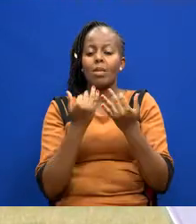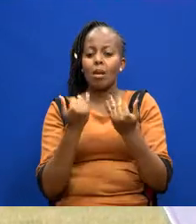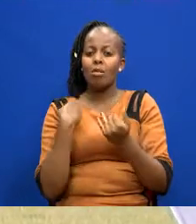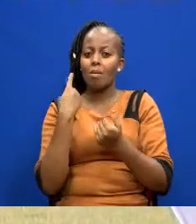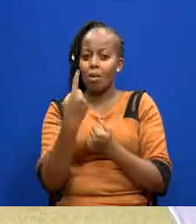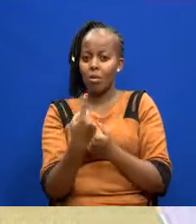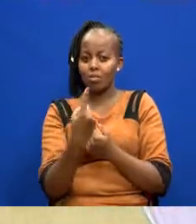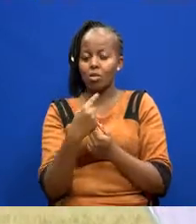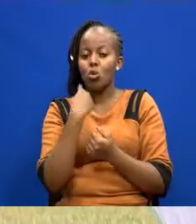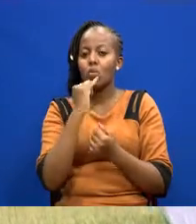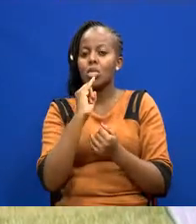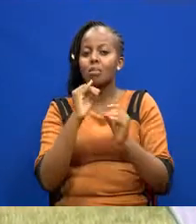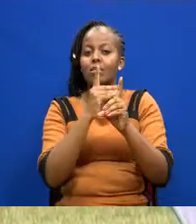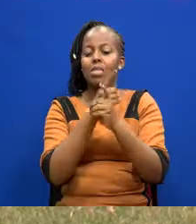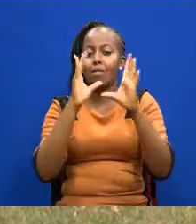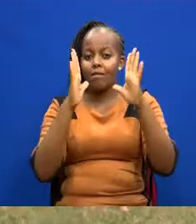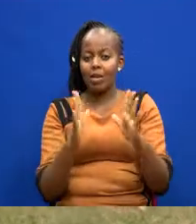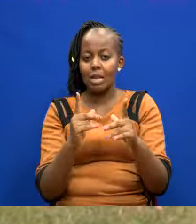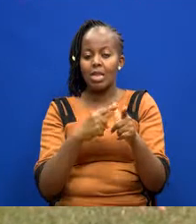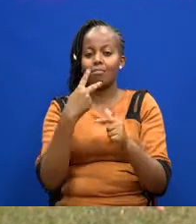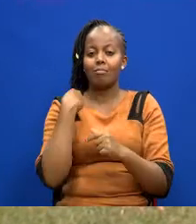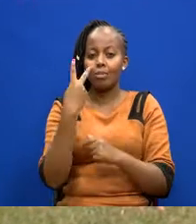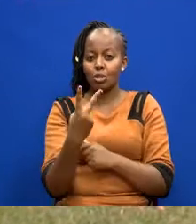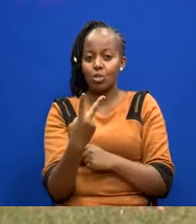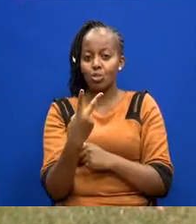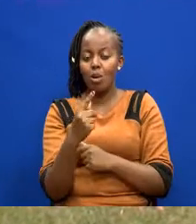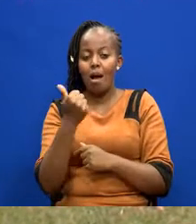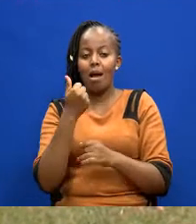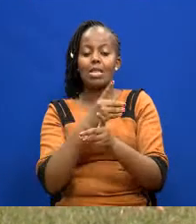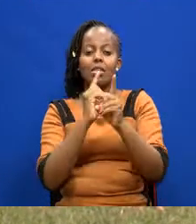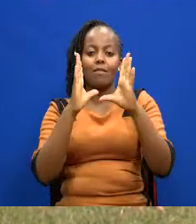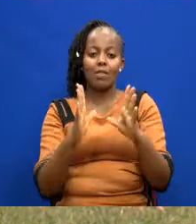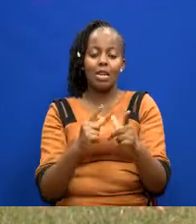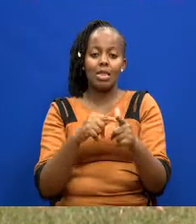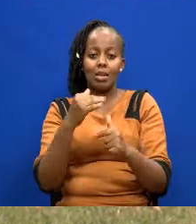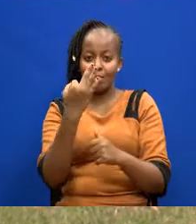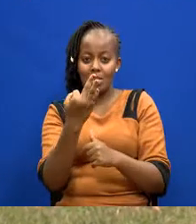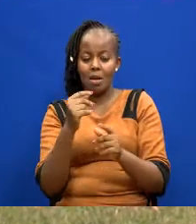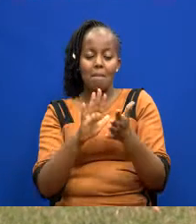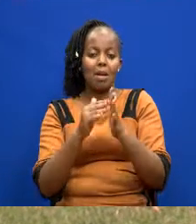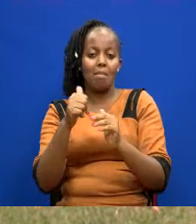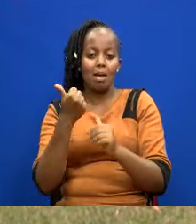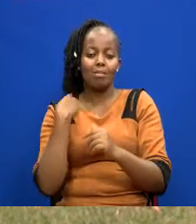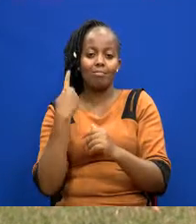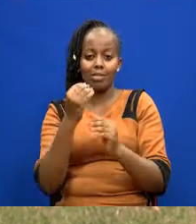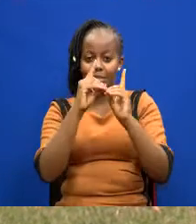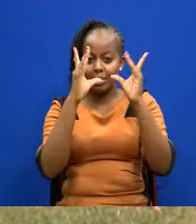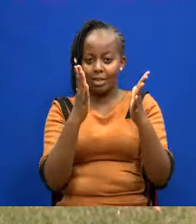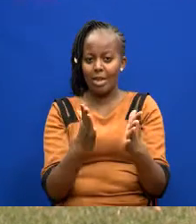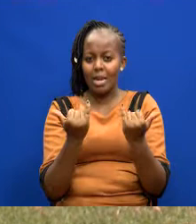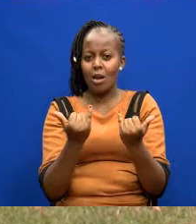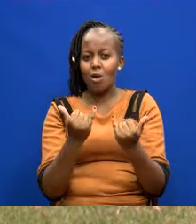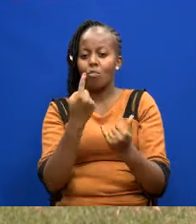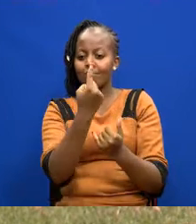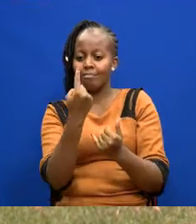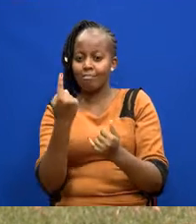Number 1, you will be the tackler. Yeah. Number 2, you will be another tackler. Number 3, you'll be another tackler. But one at a time.